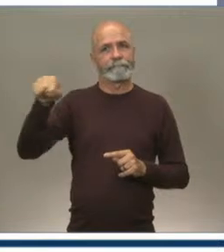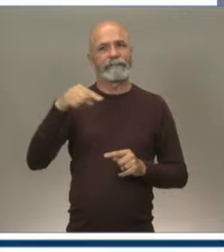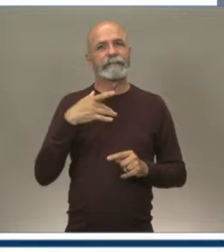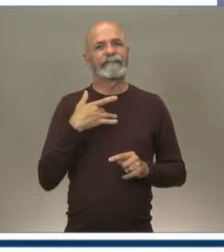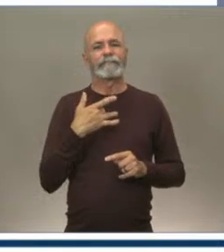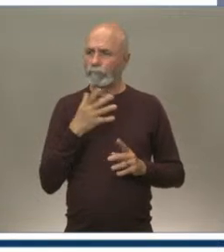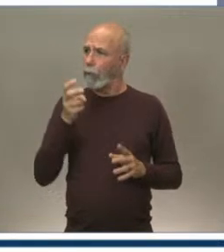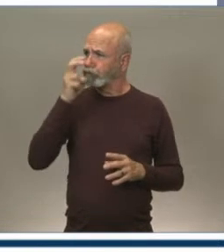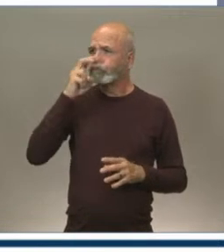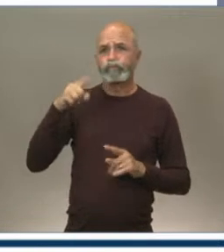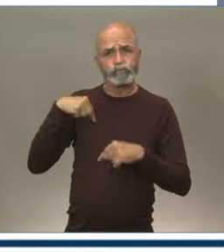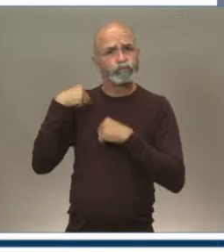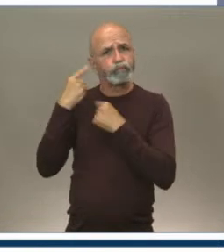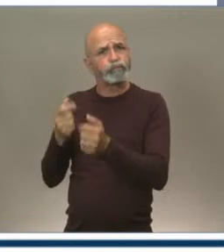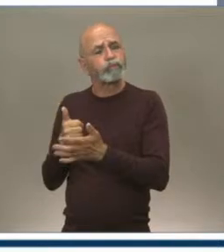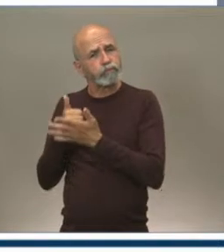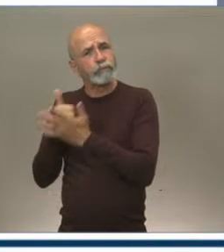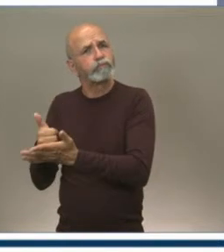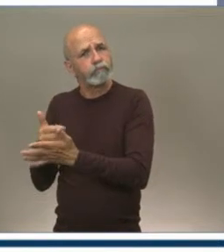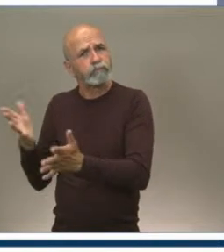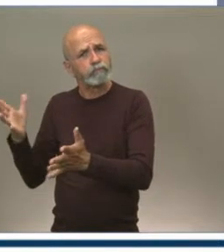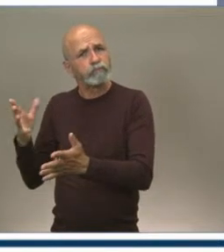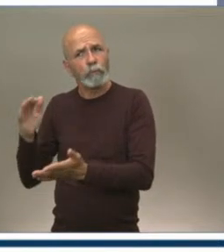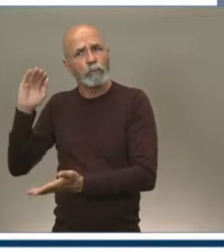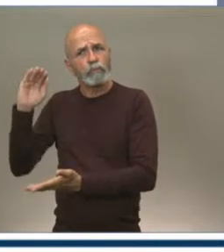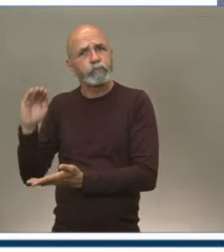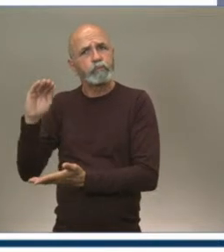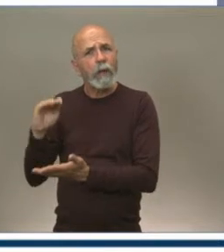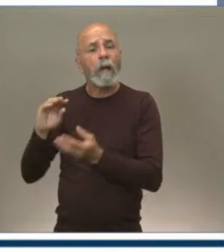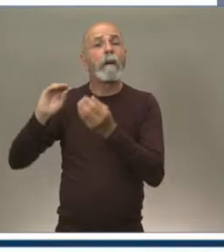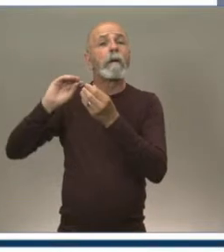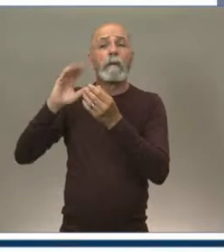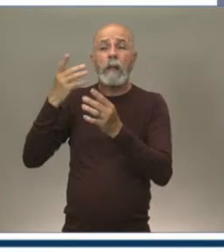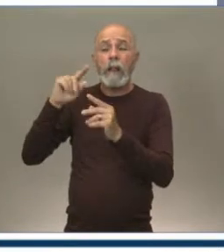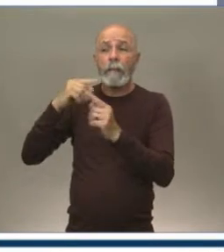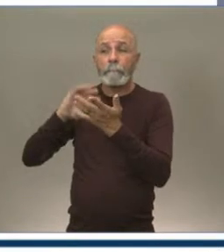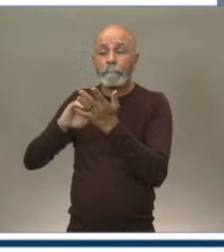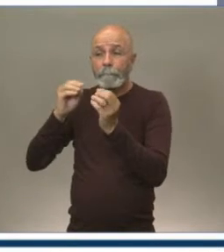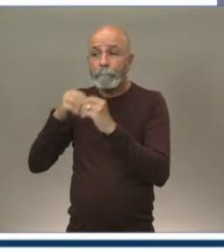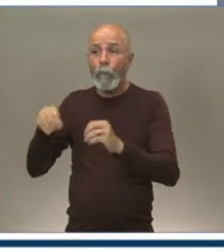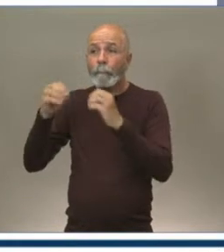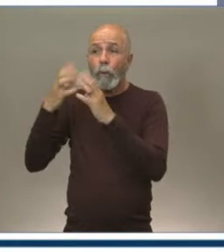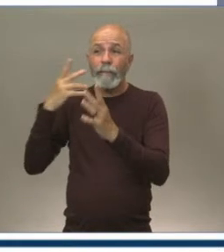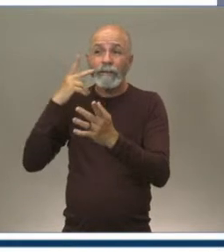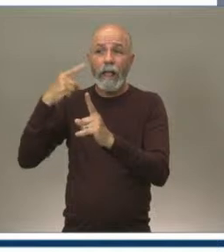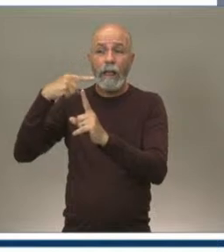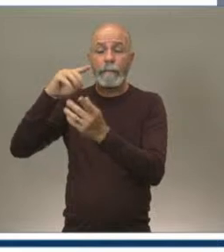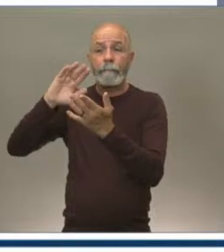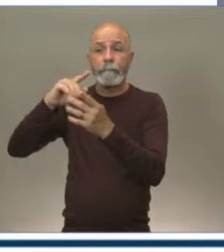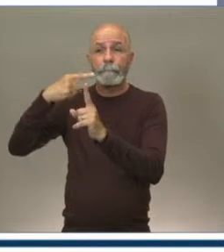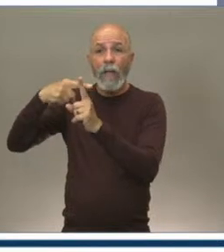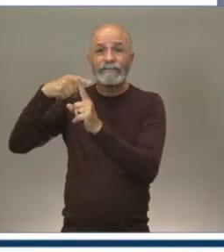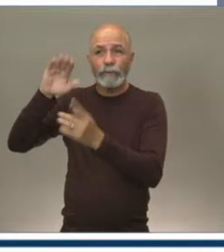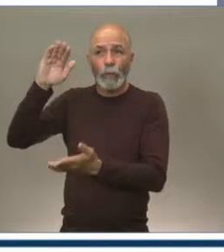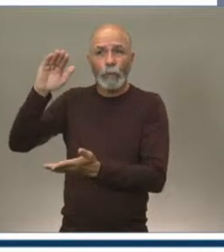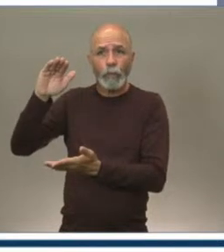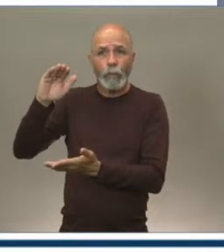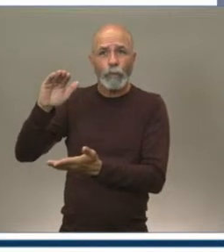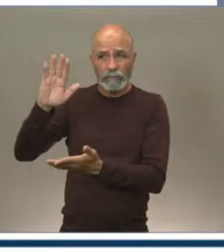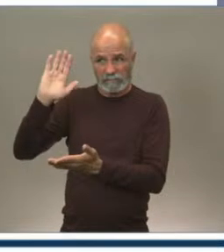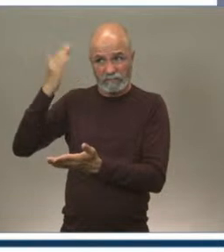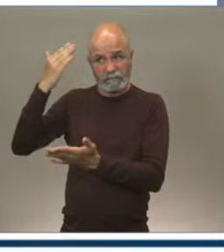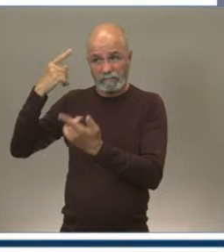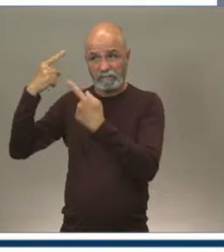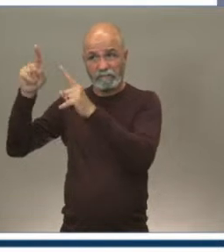work. And if you see our cases coming down slightly, it's proof that our shutdown is working. So if we continue to work together in that way,